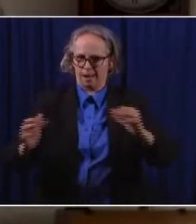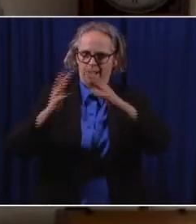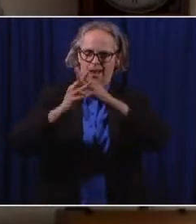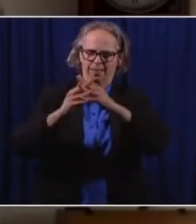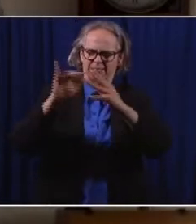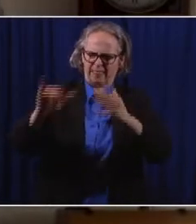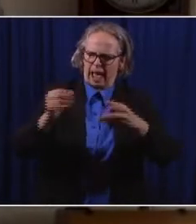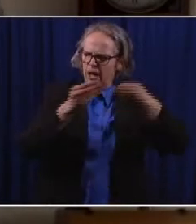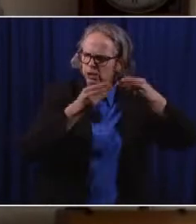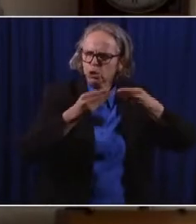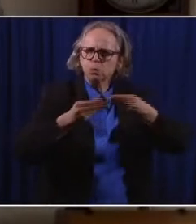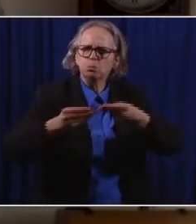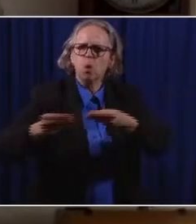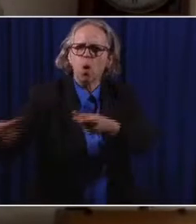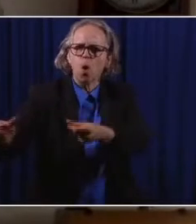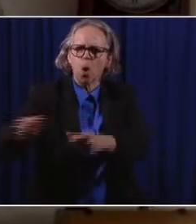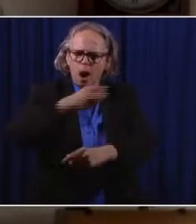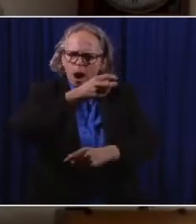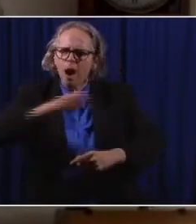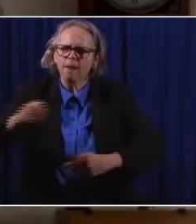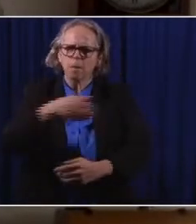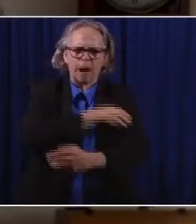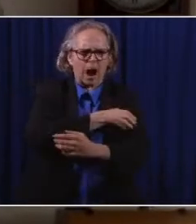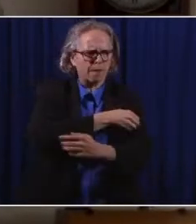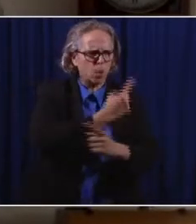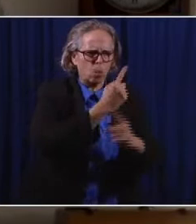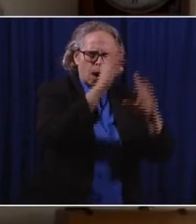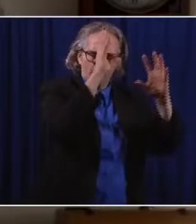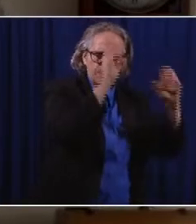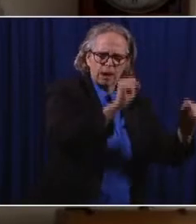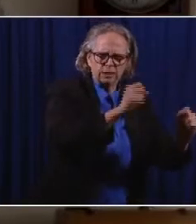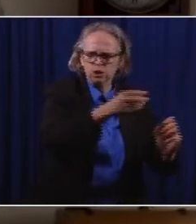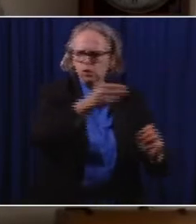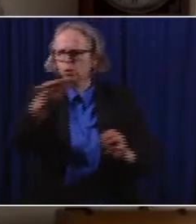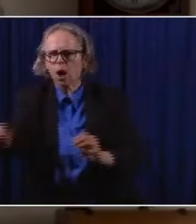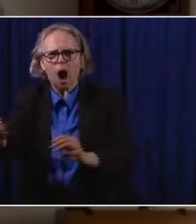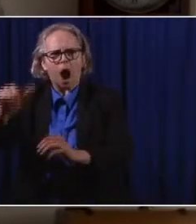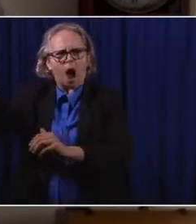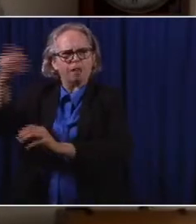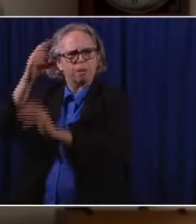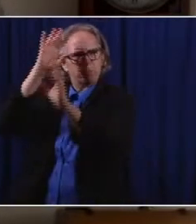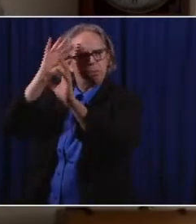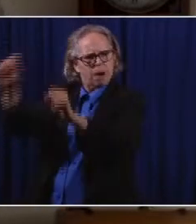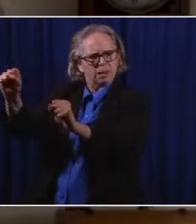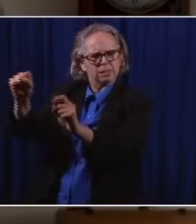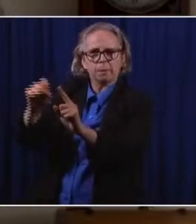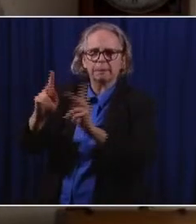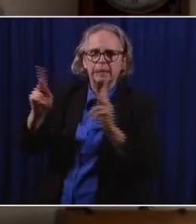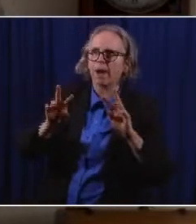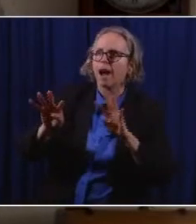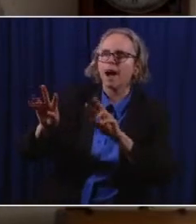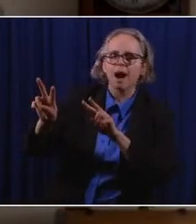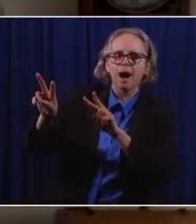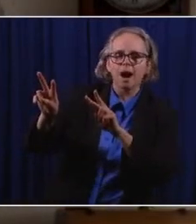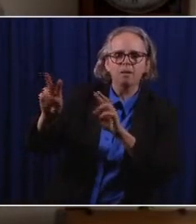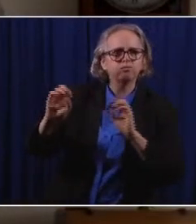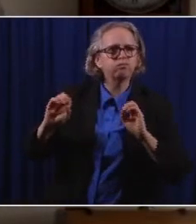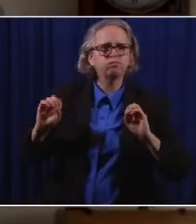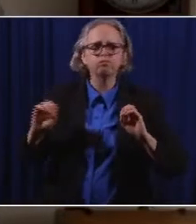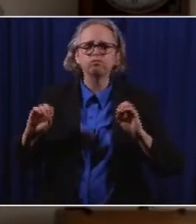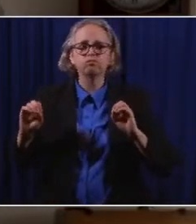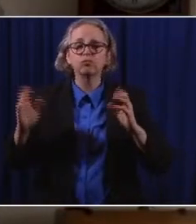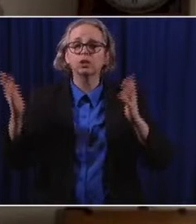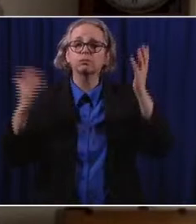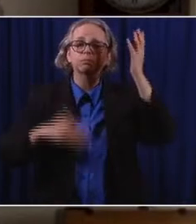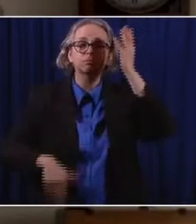takes place, there's nothing to be seen except an occasional line outside church or school, or a file of people fidgeting in